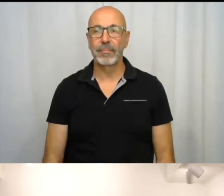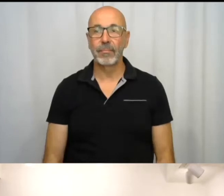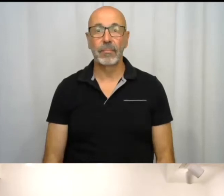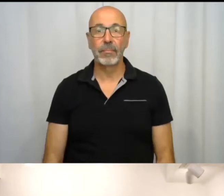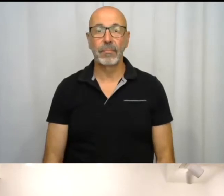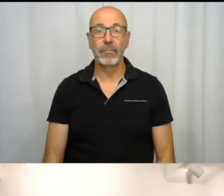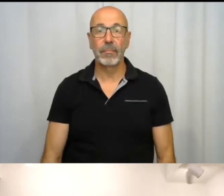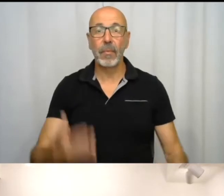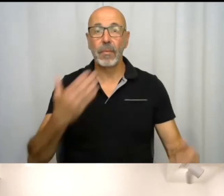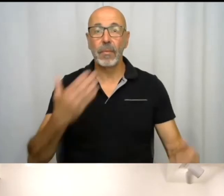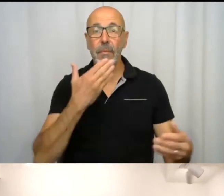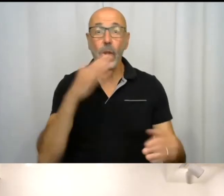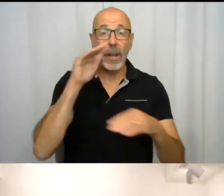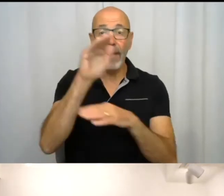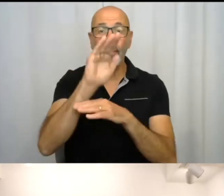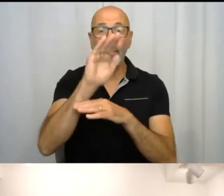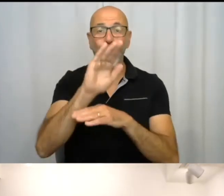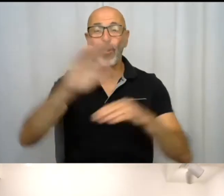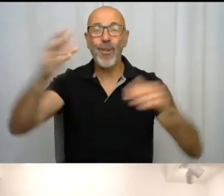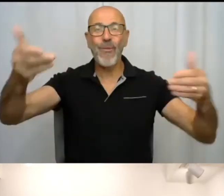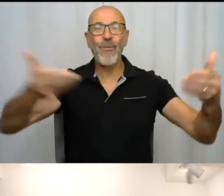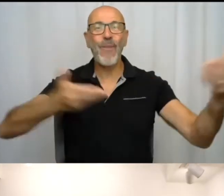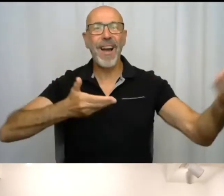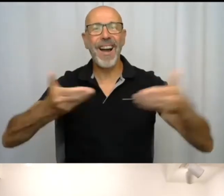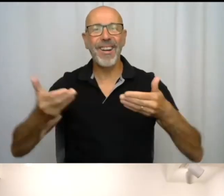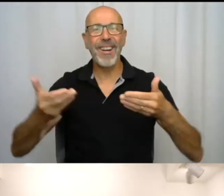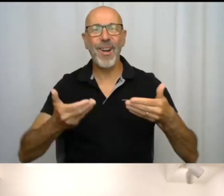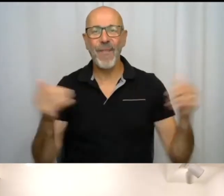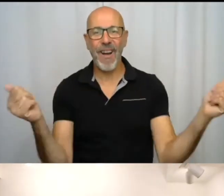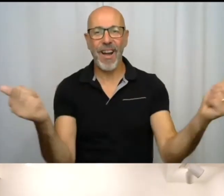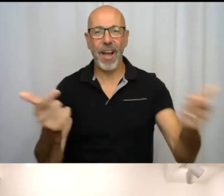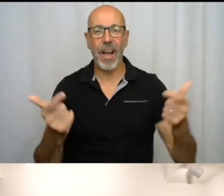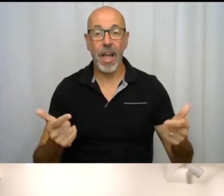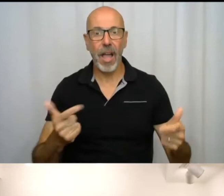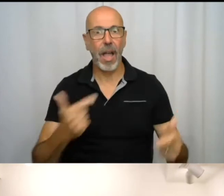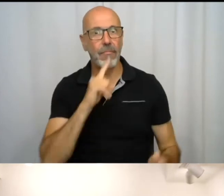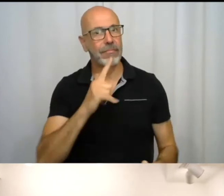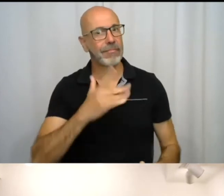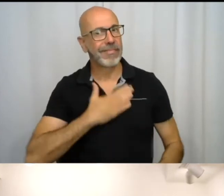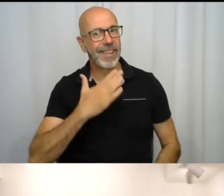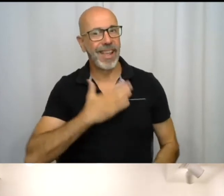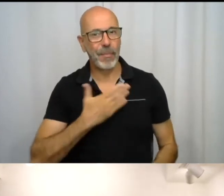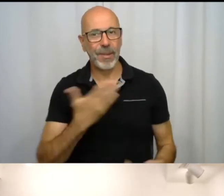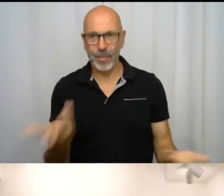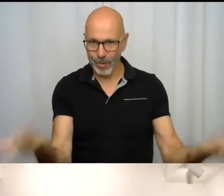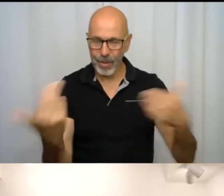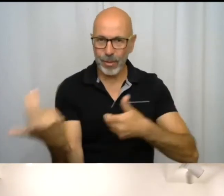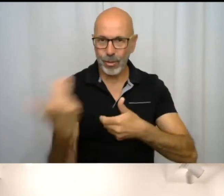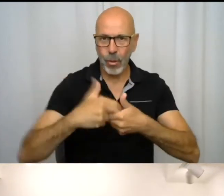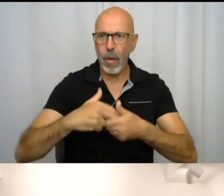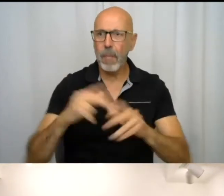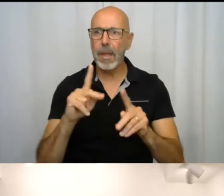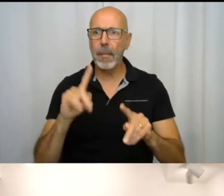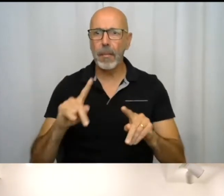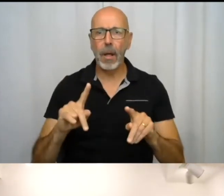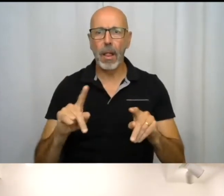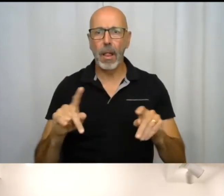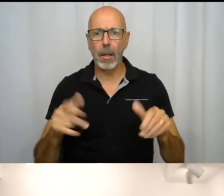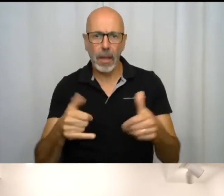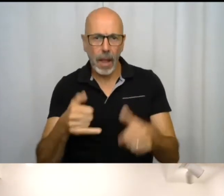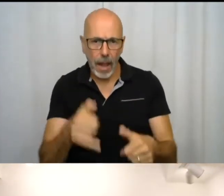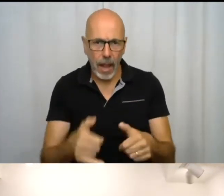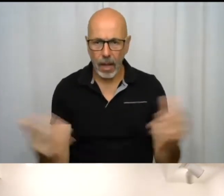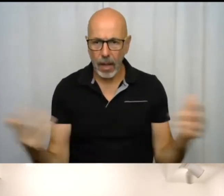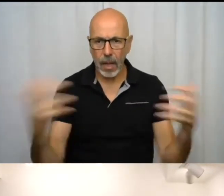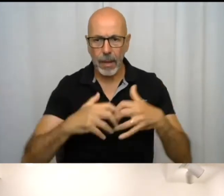Good afternoon and welcome, everyone. I am so delighted to have you all joining us. We got people logging in from all across the